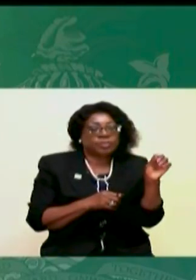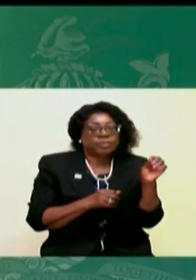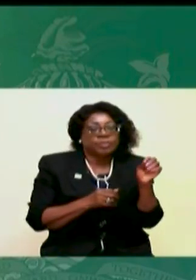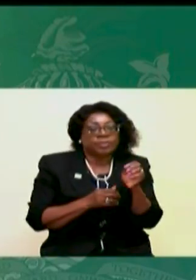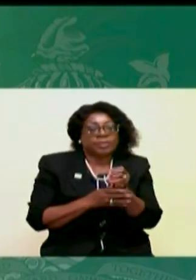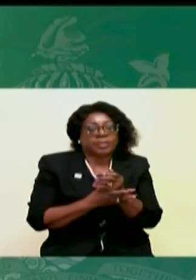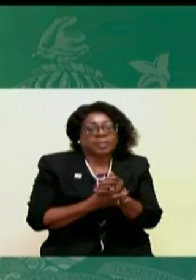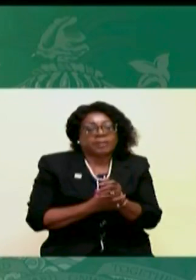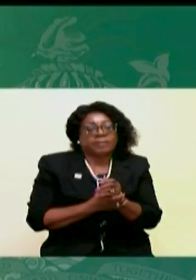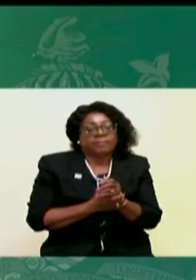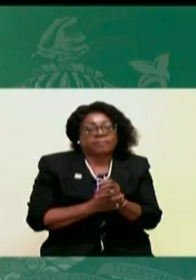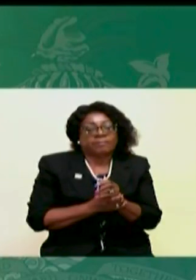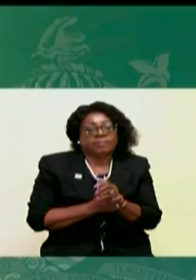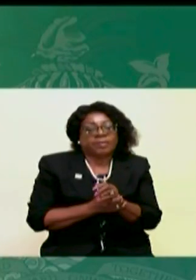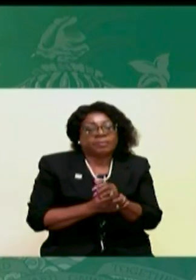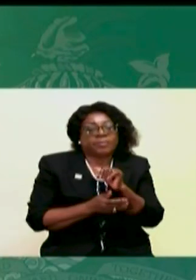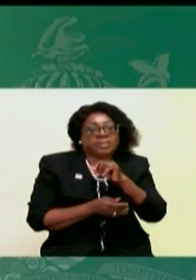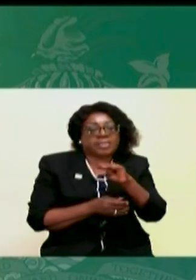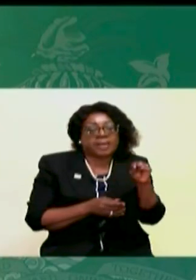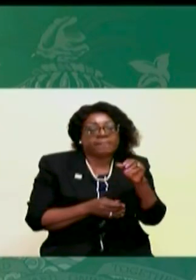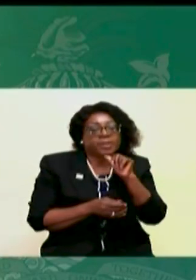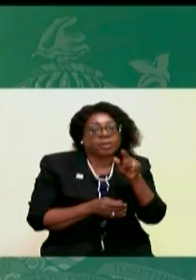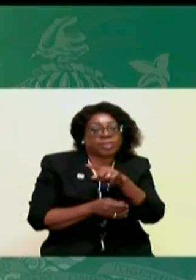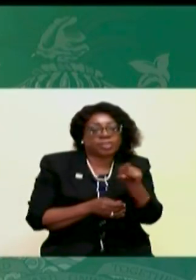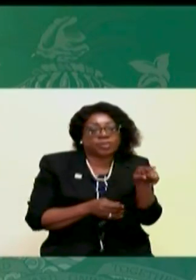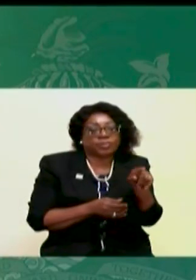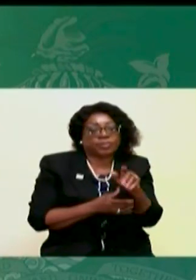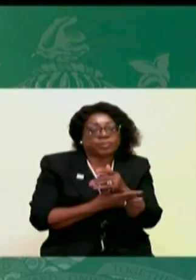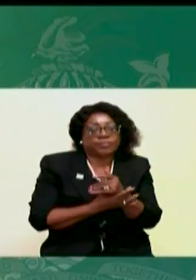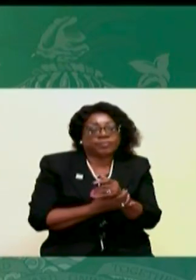understand. It was them, but not you. We get it.